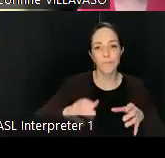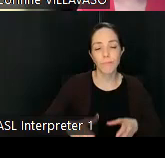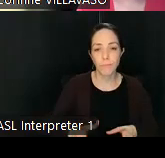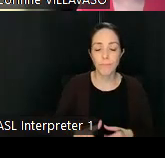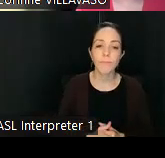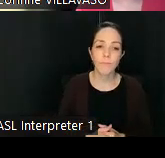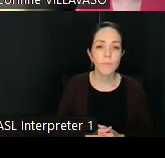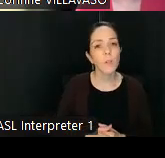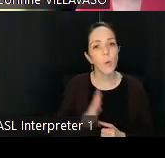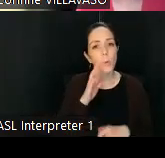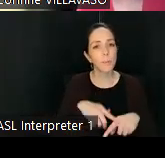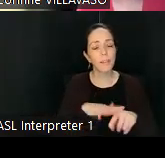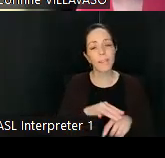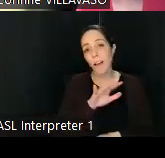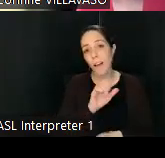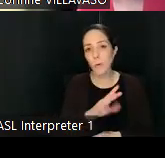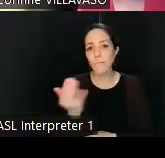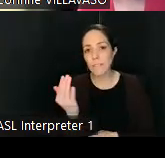we'll also communicate with